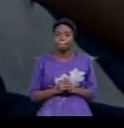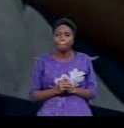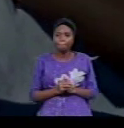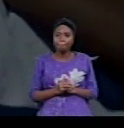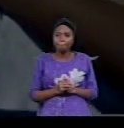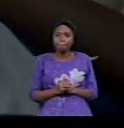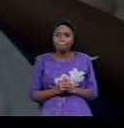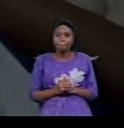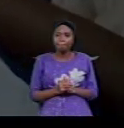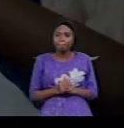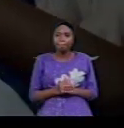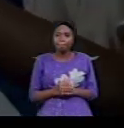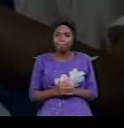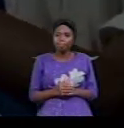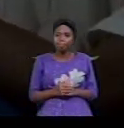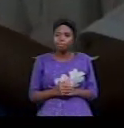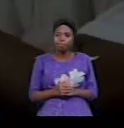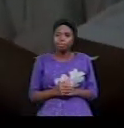Richard.